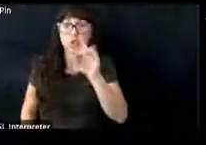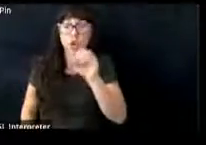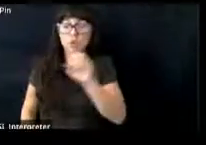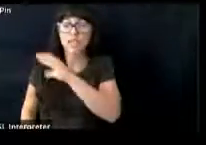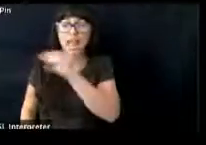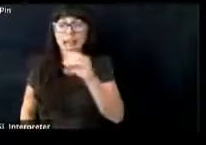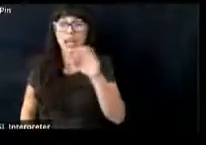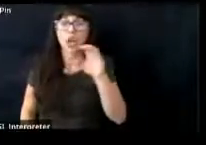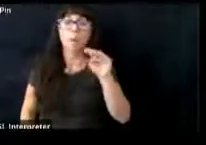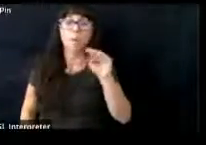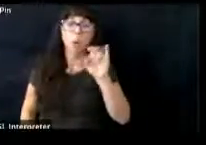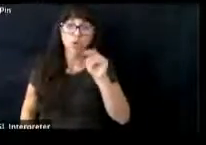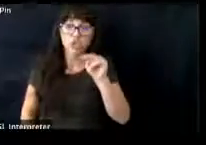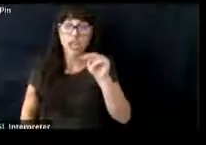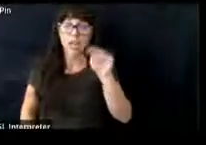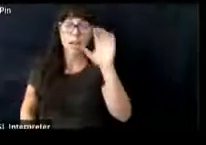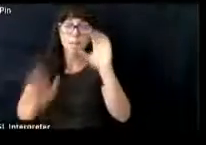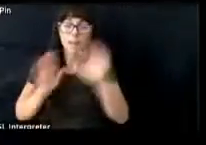Ranch,